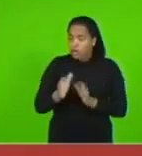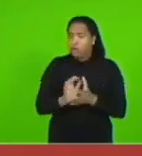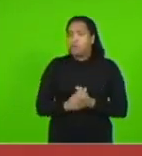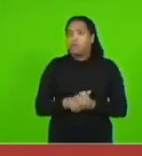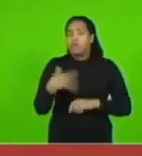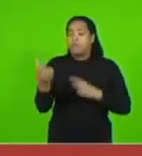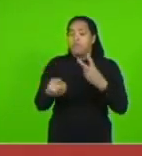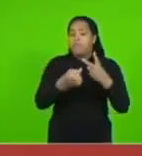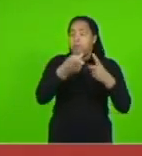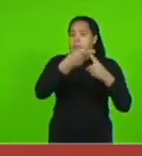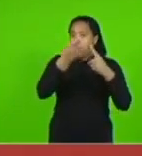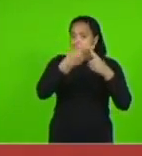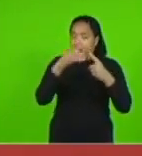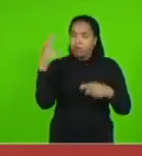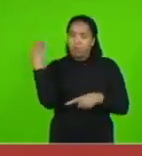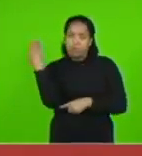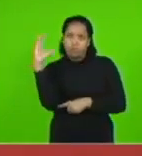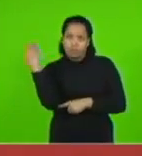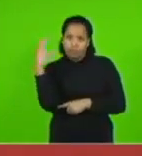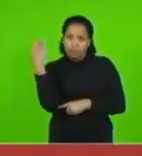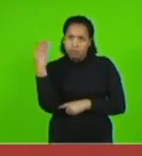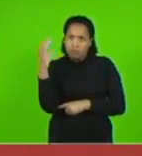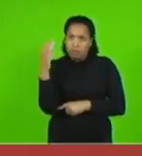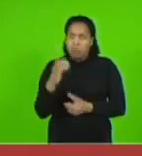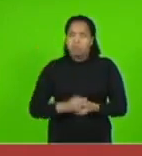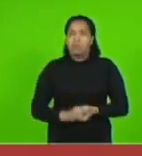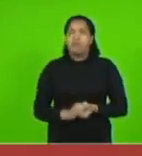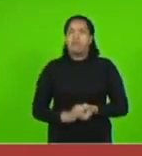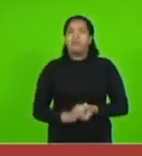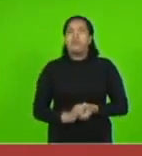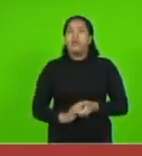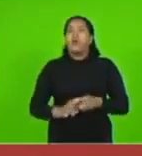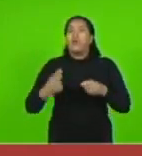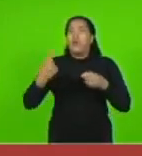of a group of brethren, a group of members. In Cariacica,